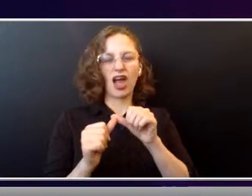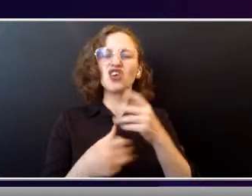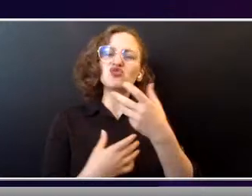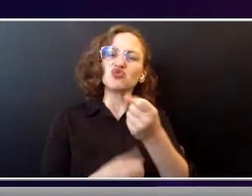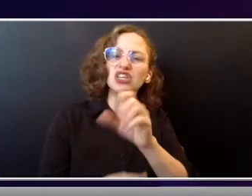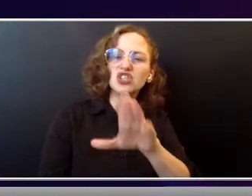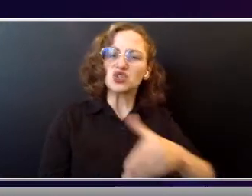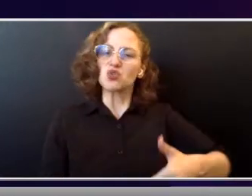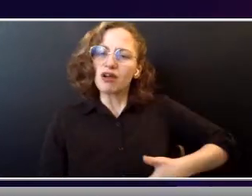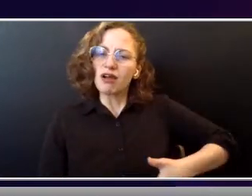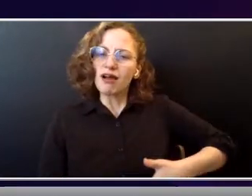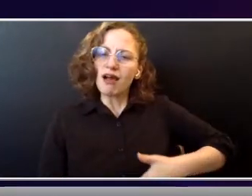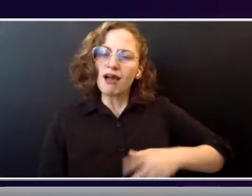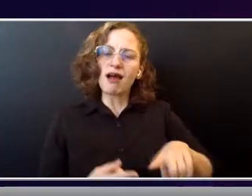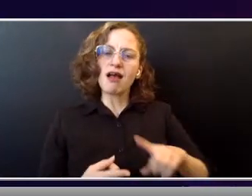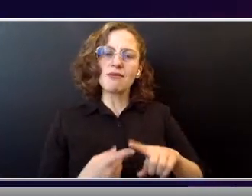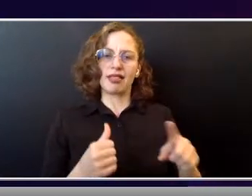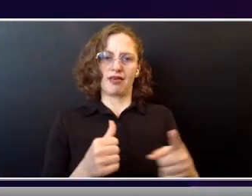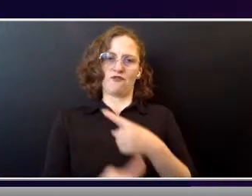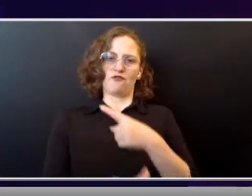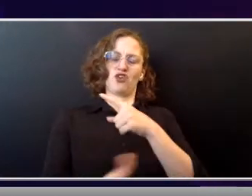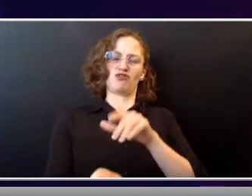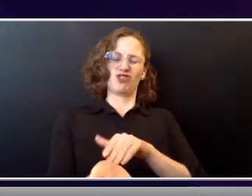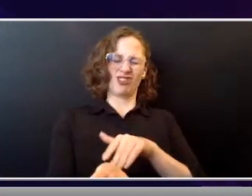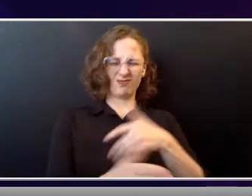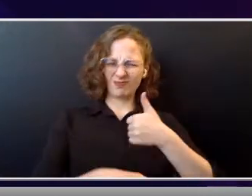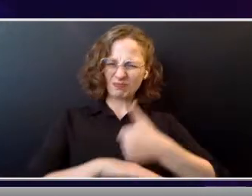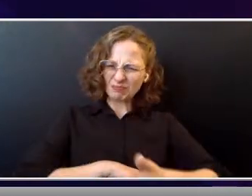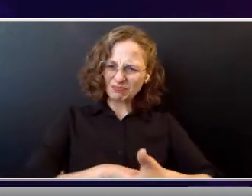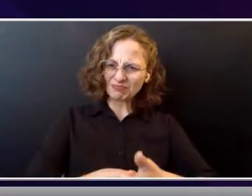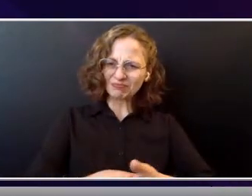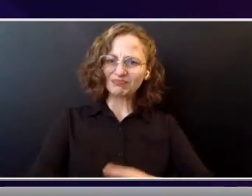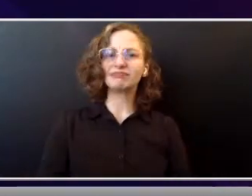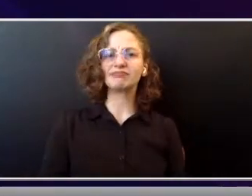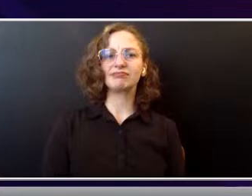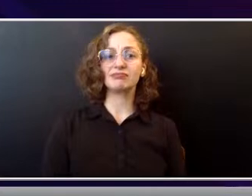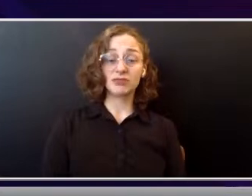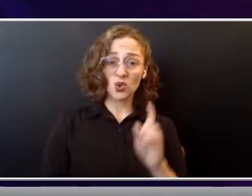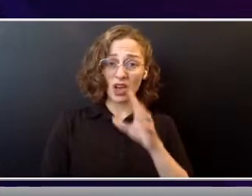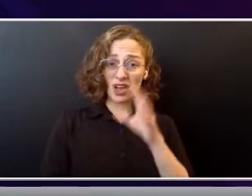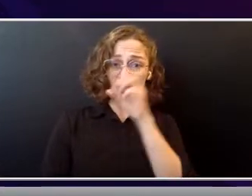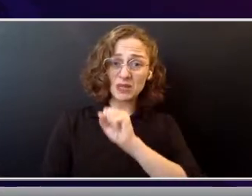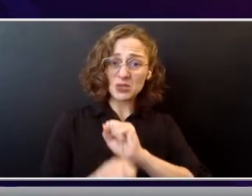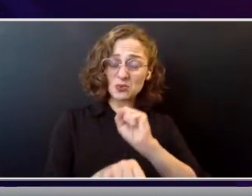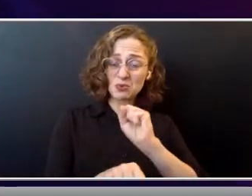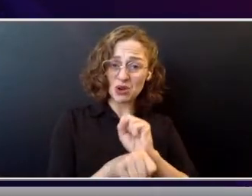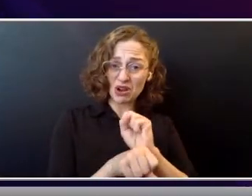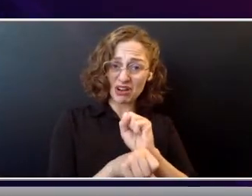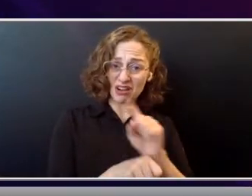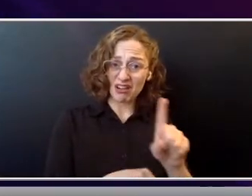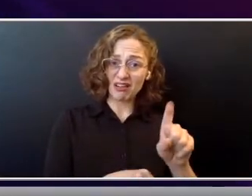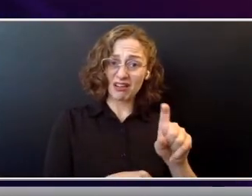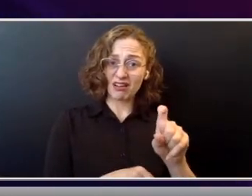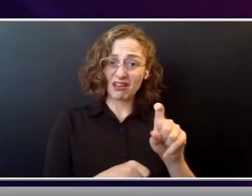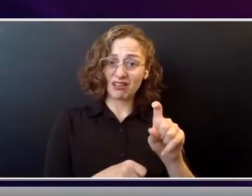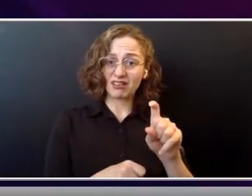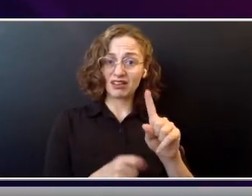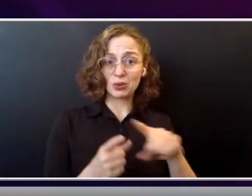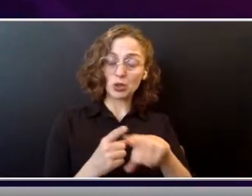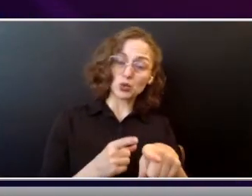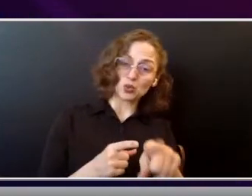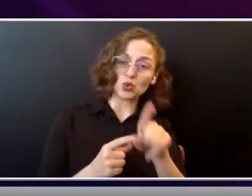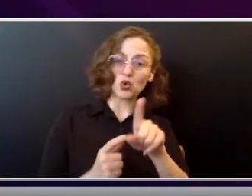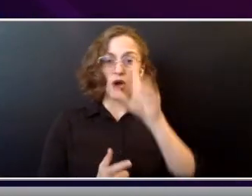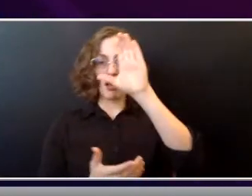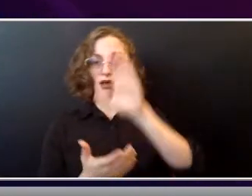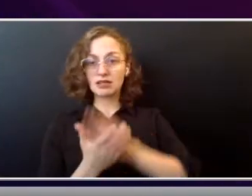doctor blamed you. Do you have to miss work when you and your husband drive for those treatments? That's 2 days out of every